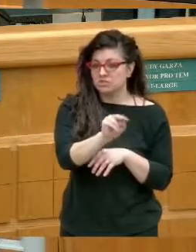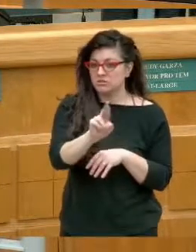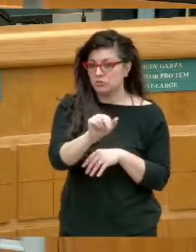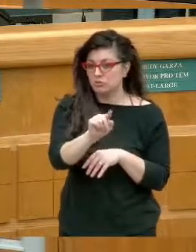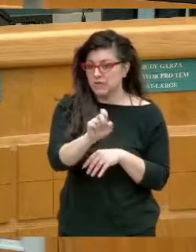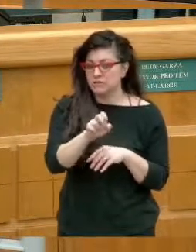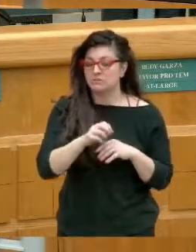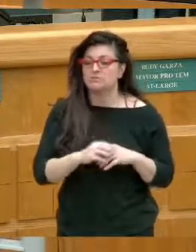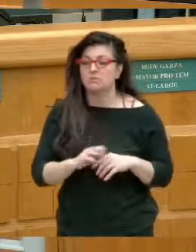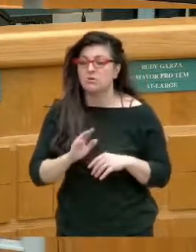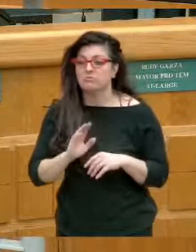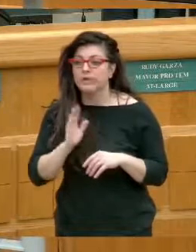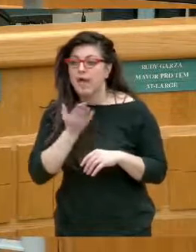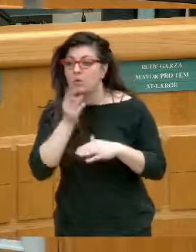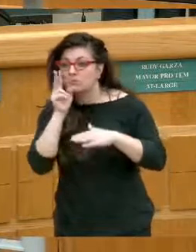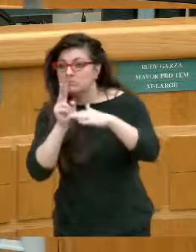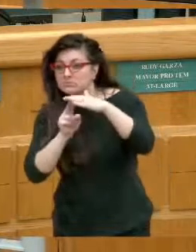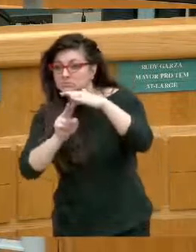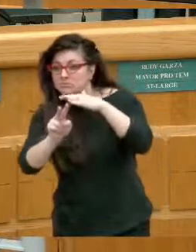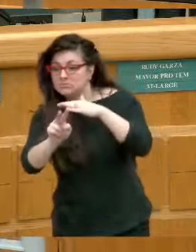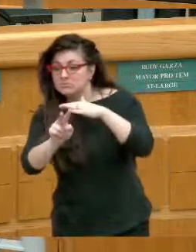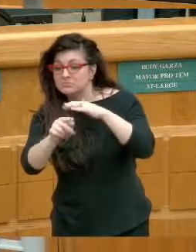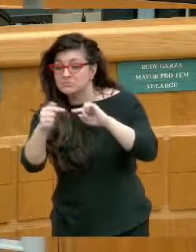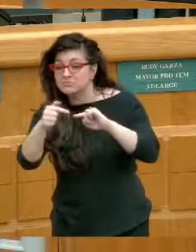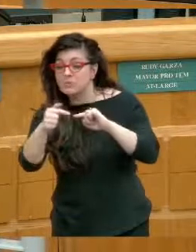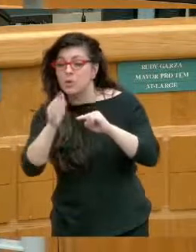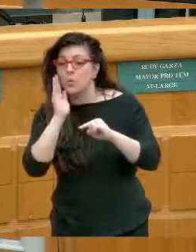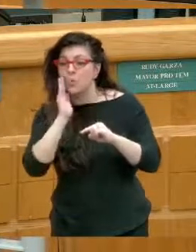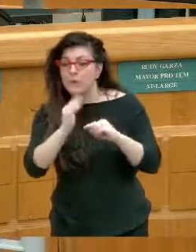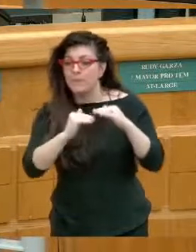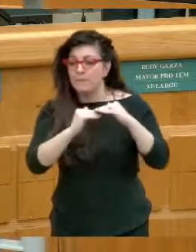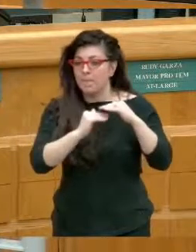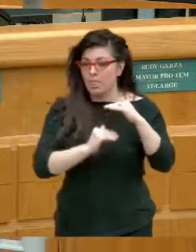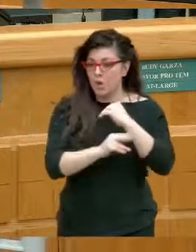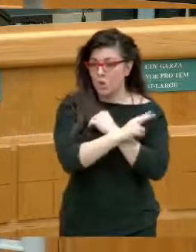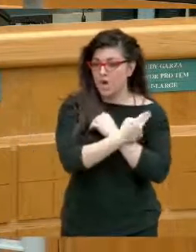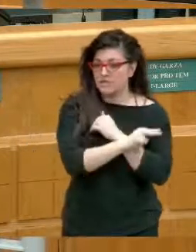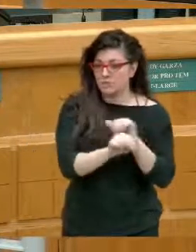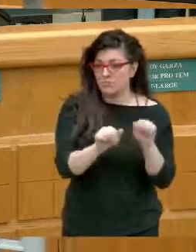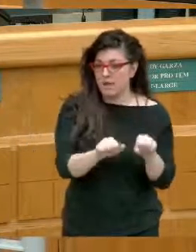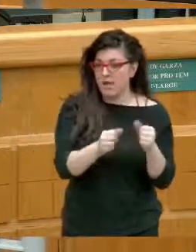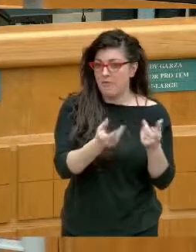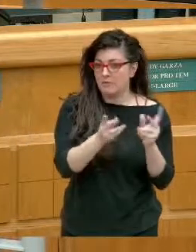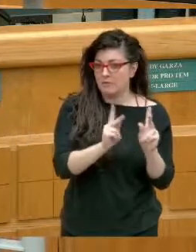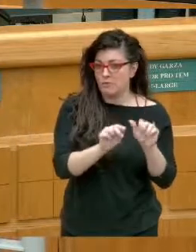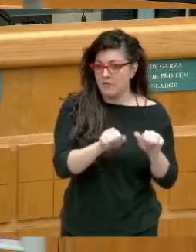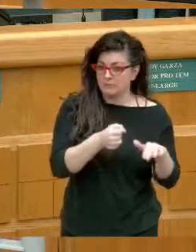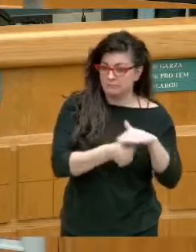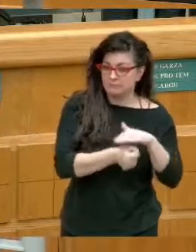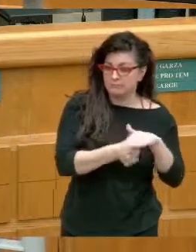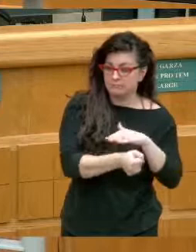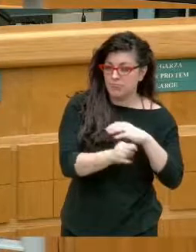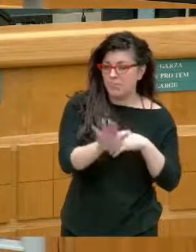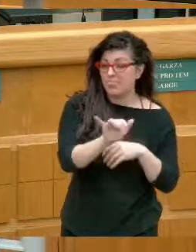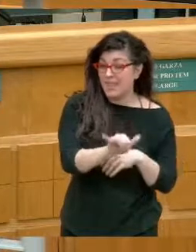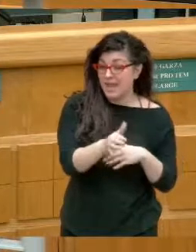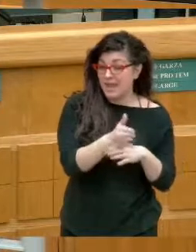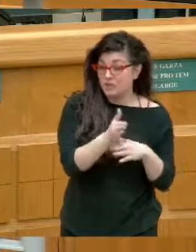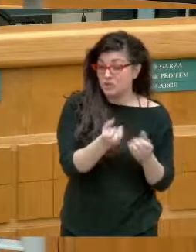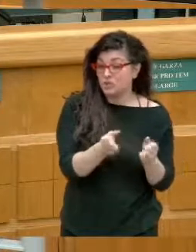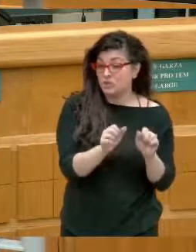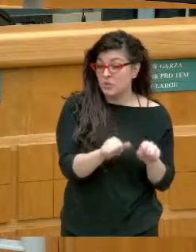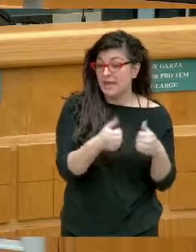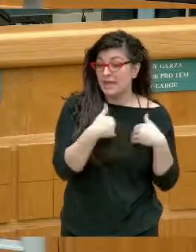predicts that we'll be below hospital capacity, which on average is estimated to be somewhere